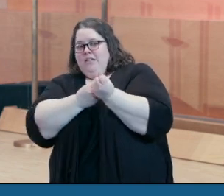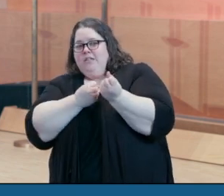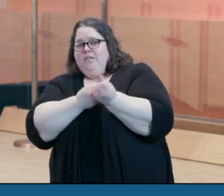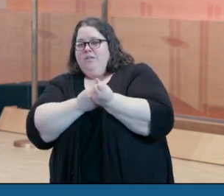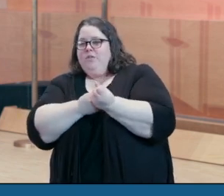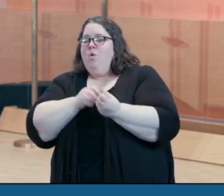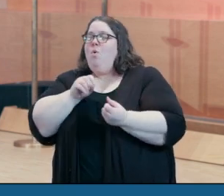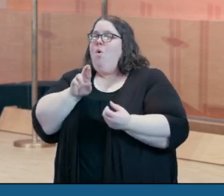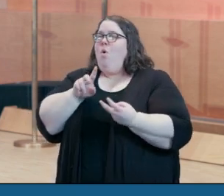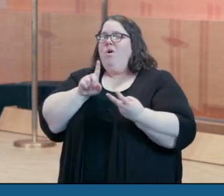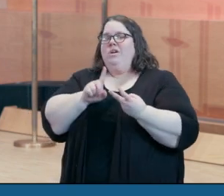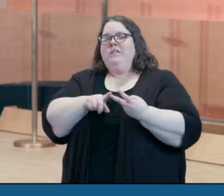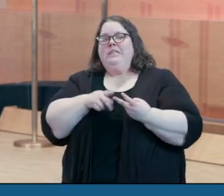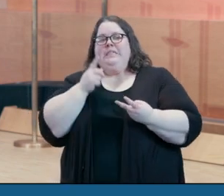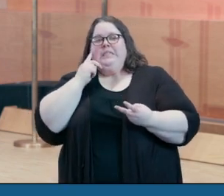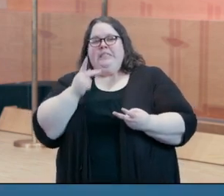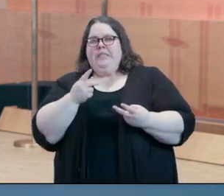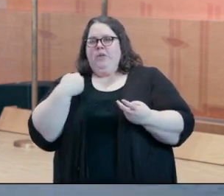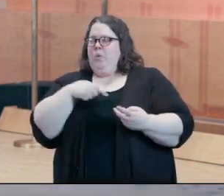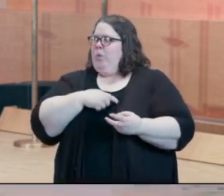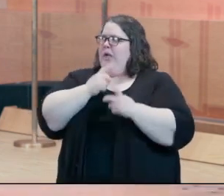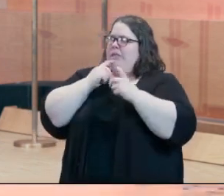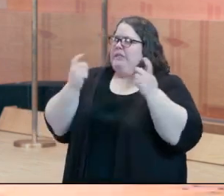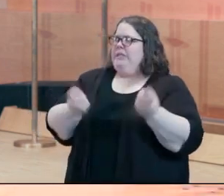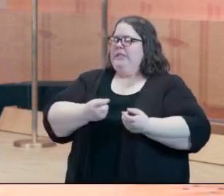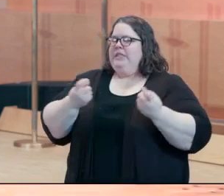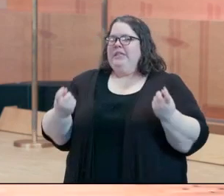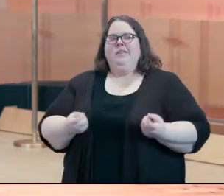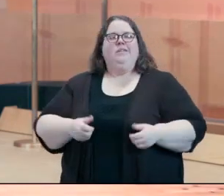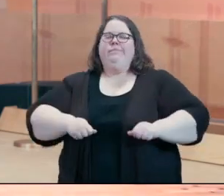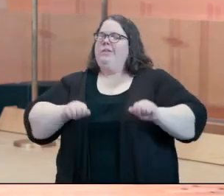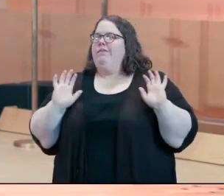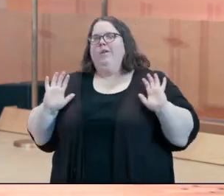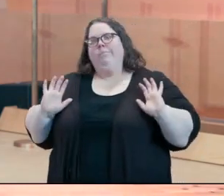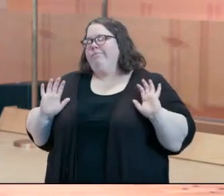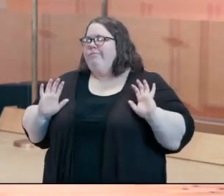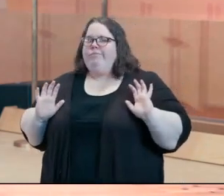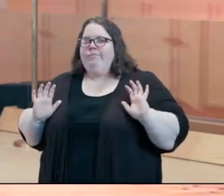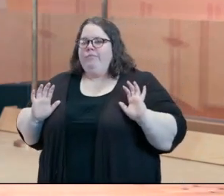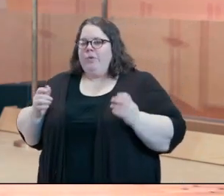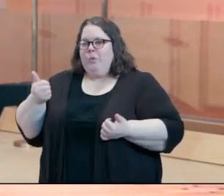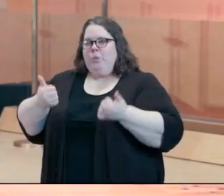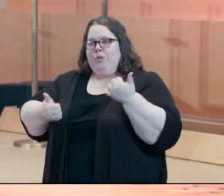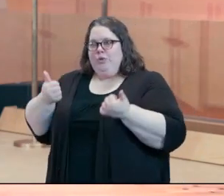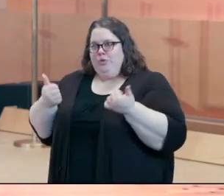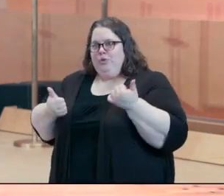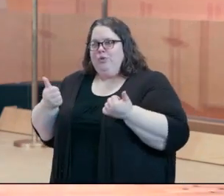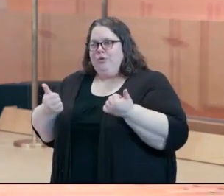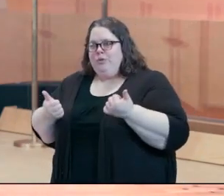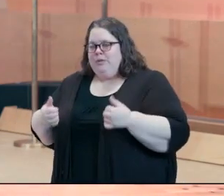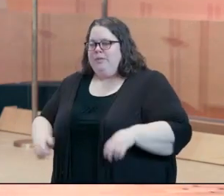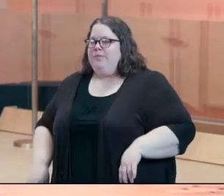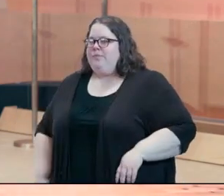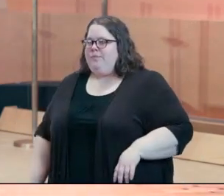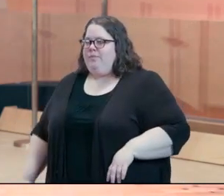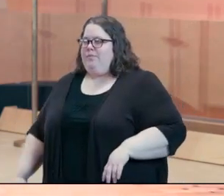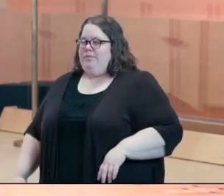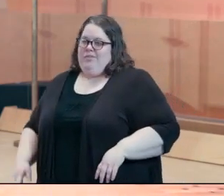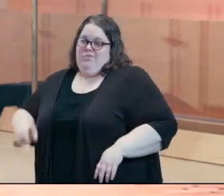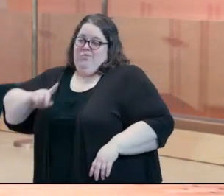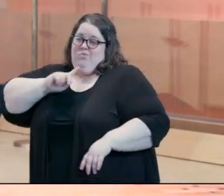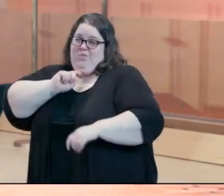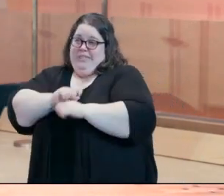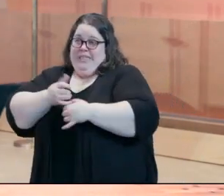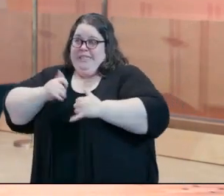his faithfulness? And this is a question I think we still wrestle with today, right? This is why